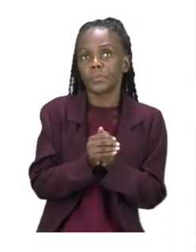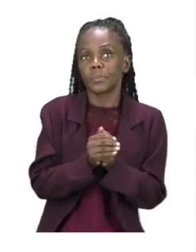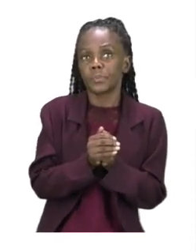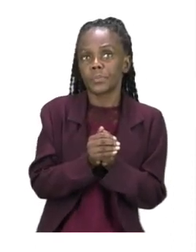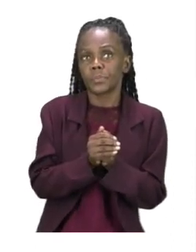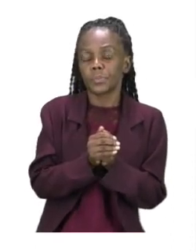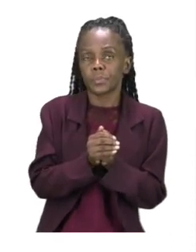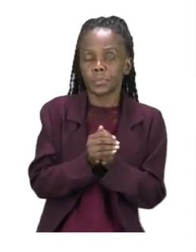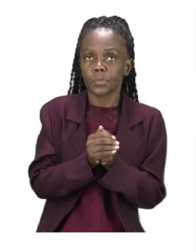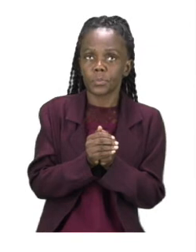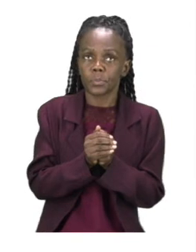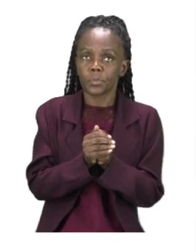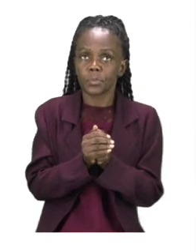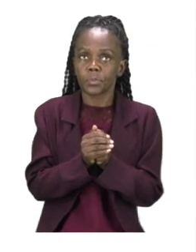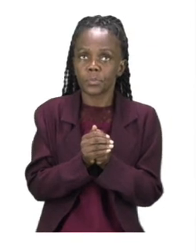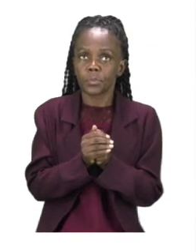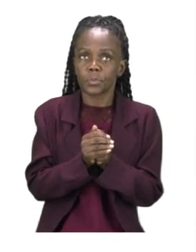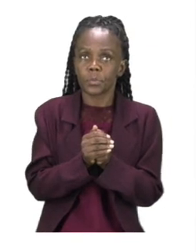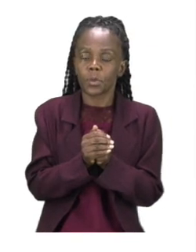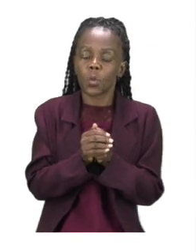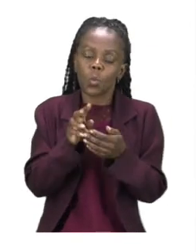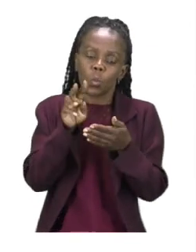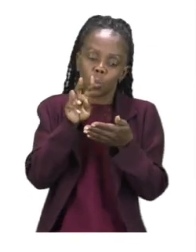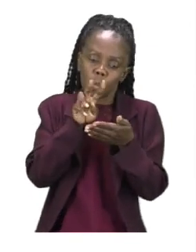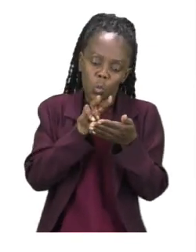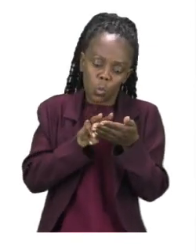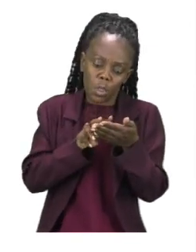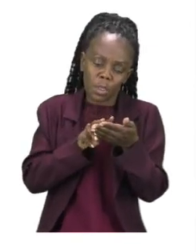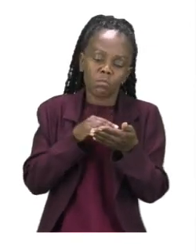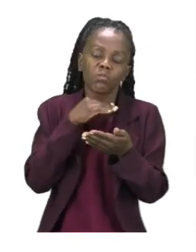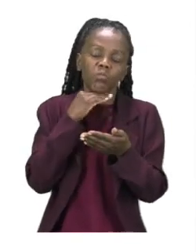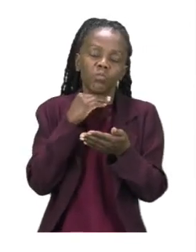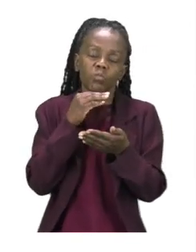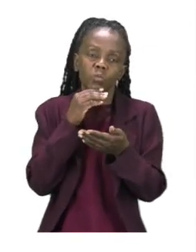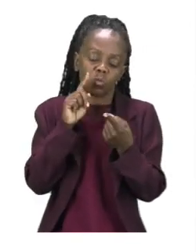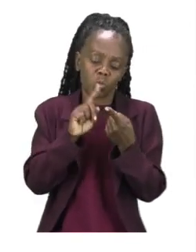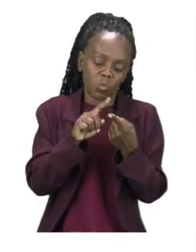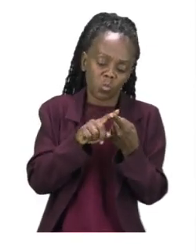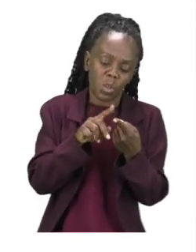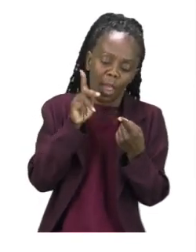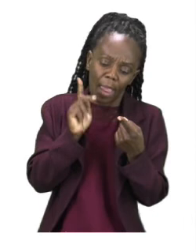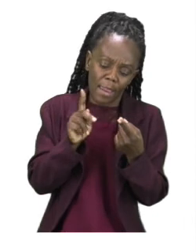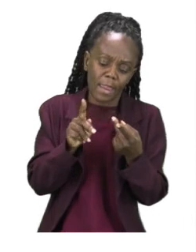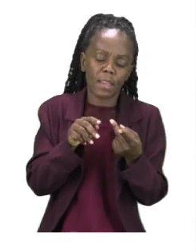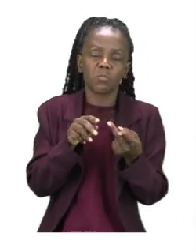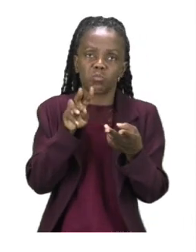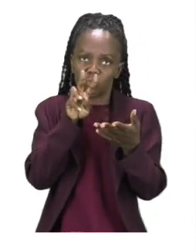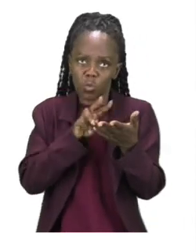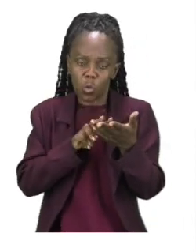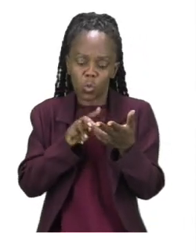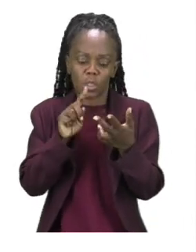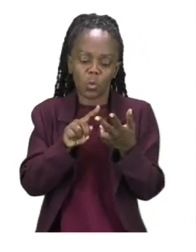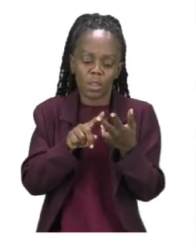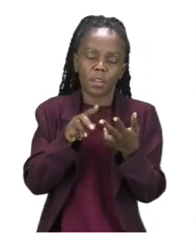to read our story 3 times. The first time when we read our story is to